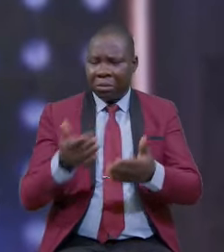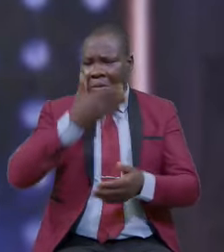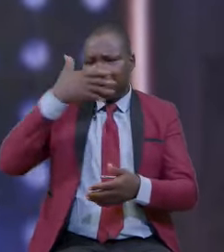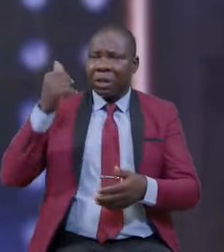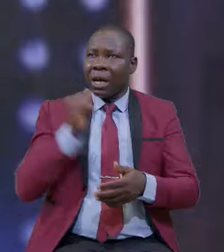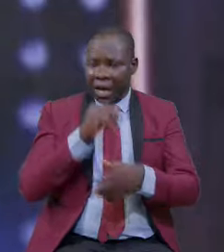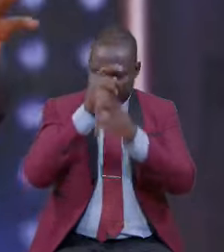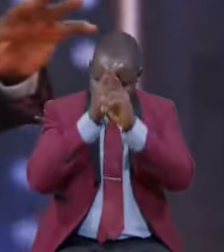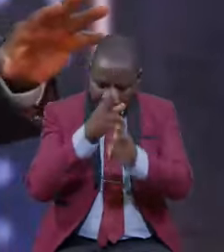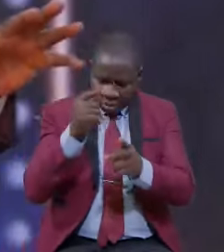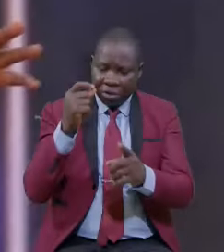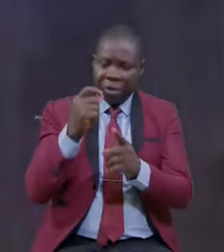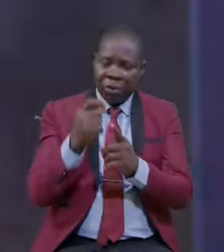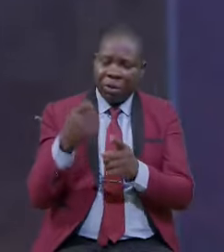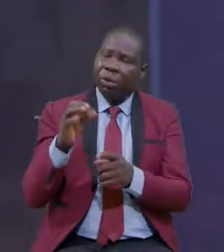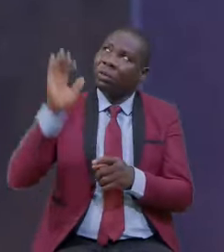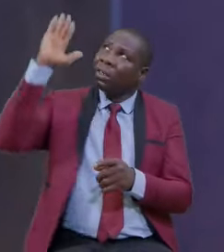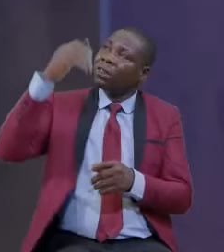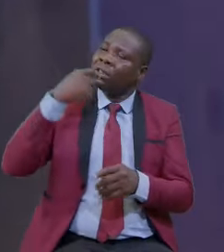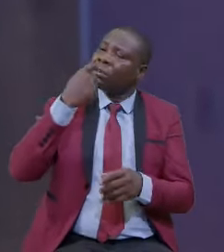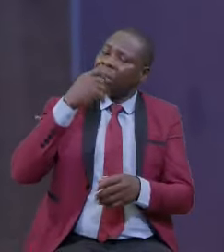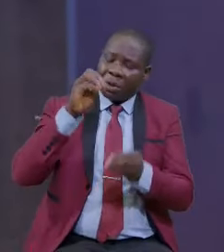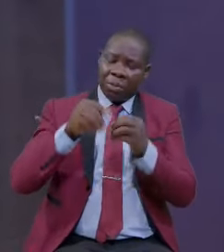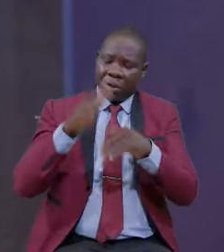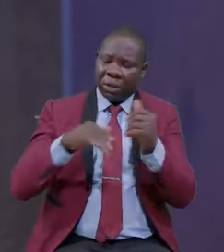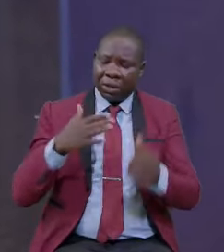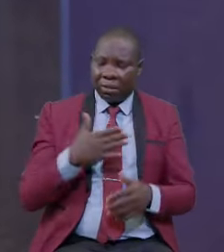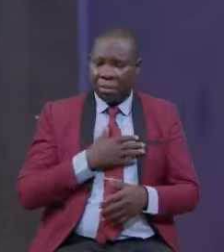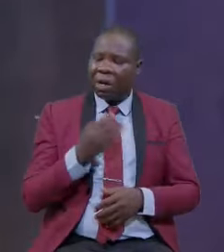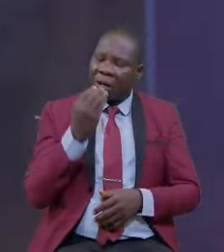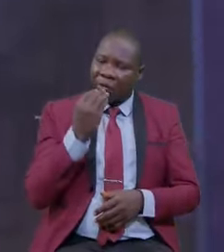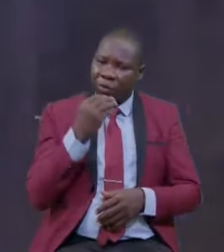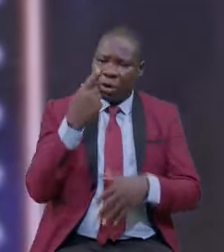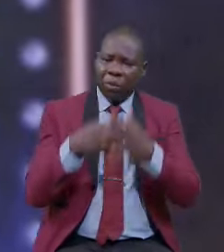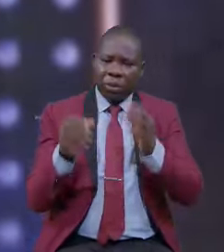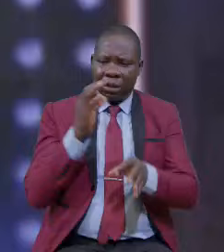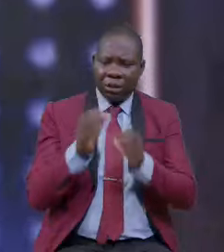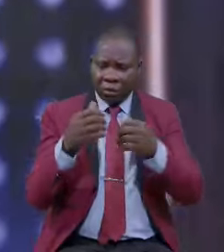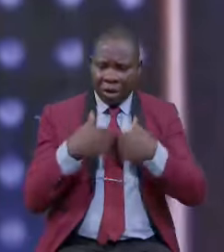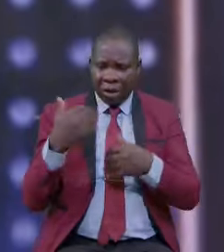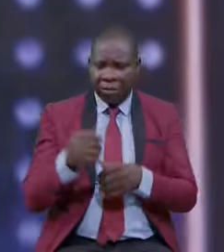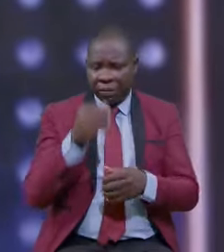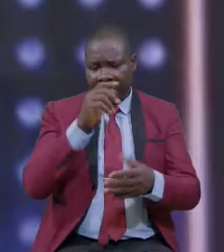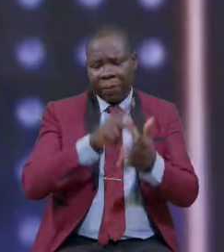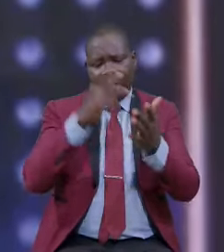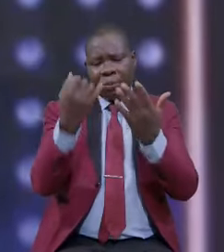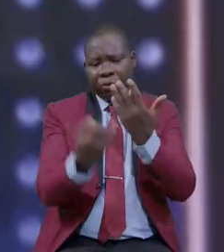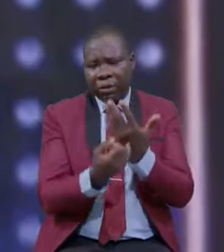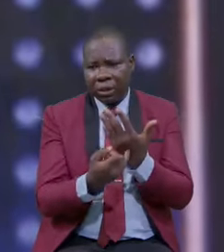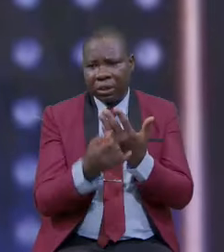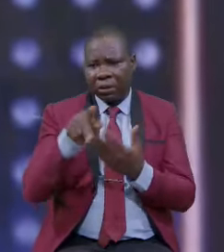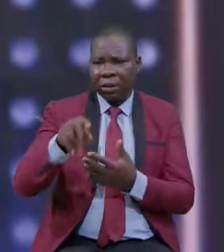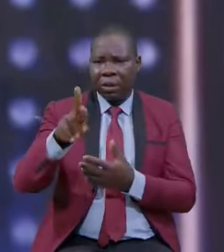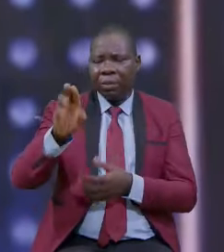my necessary. What if you have a project, you have a vision, and that vision is being delayed? You want a help